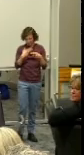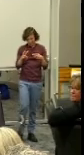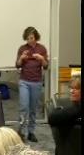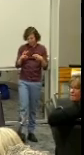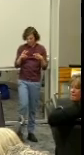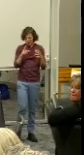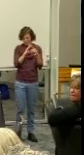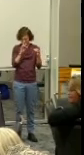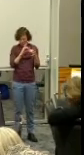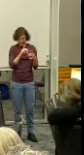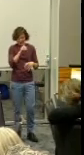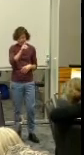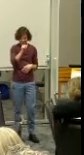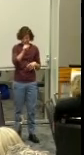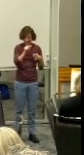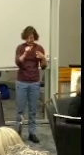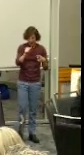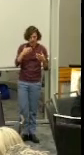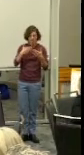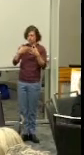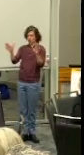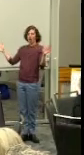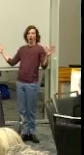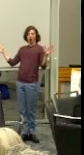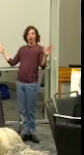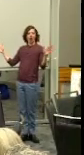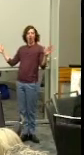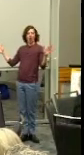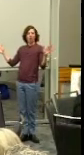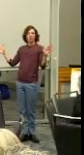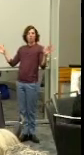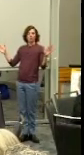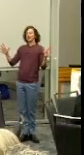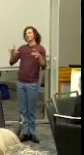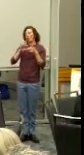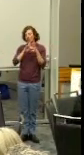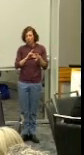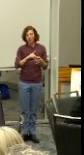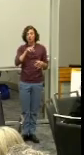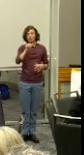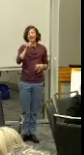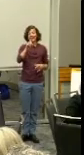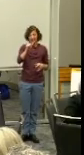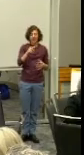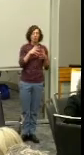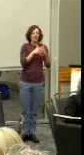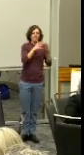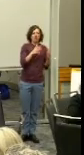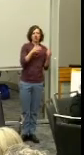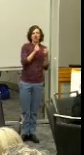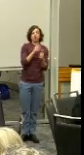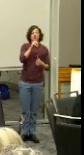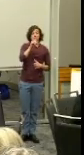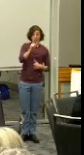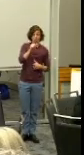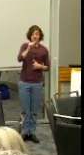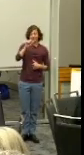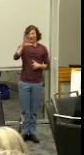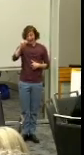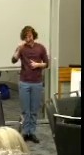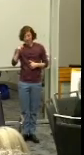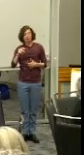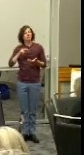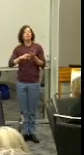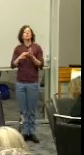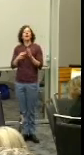about disability more broadly, according to the Americans with Disabilities Act, it is a condition that substantially